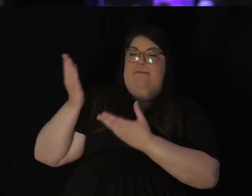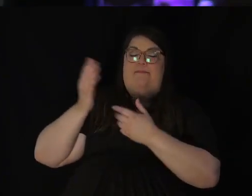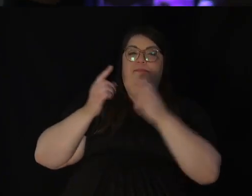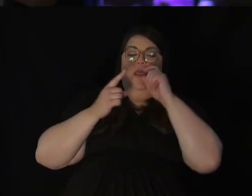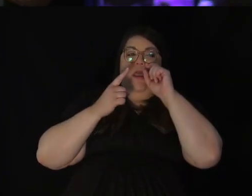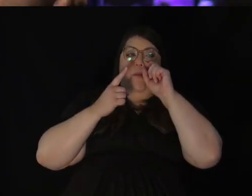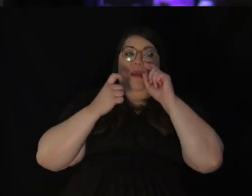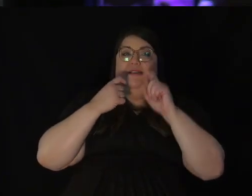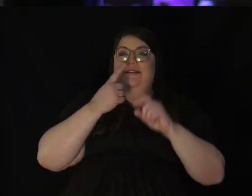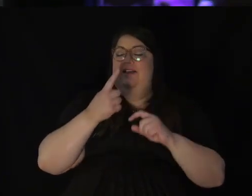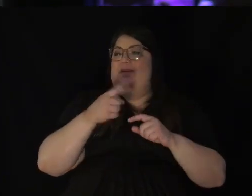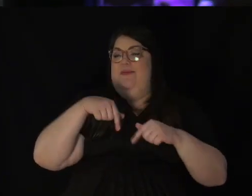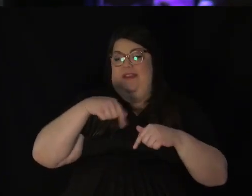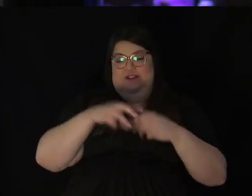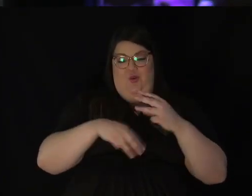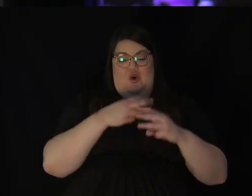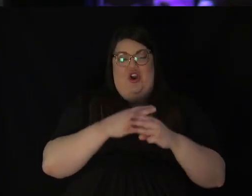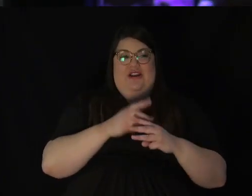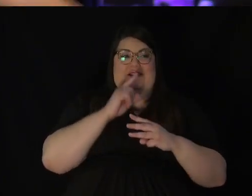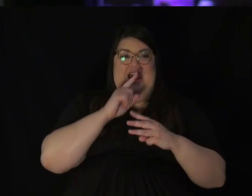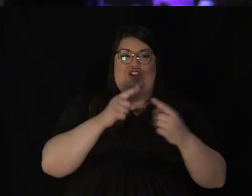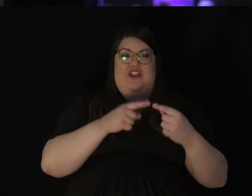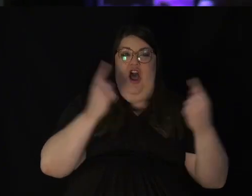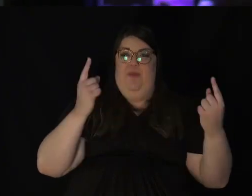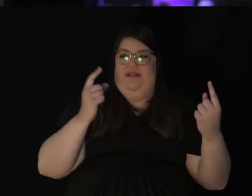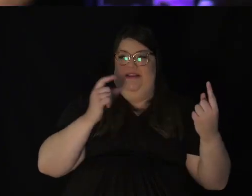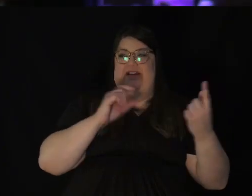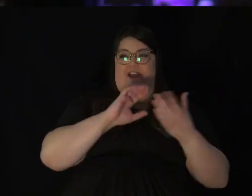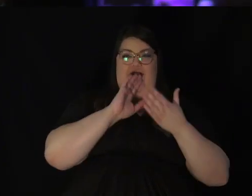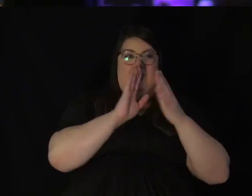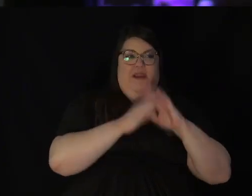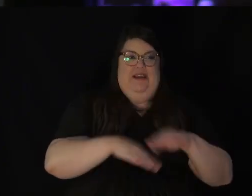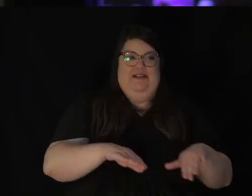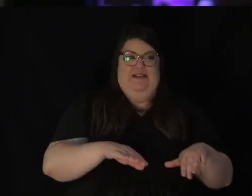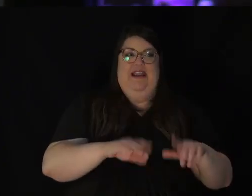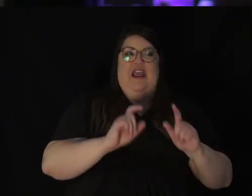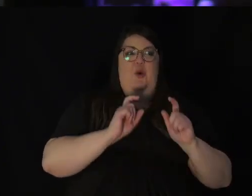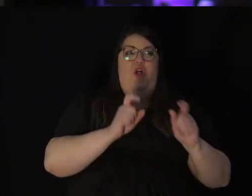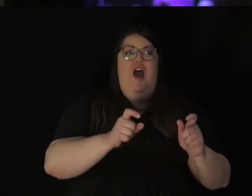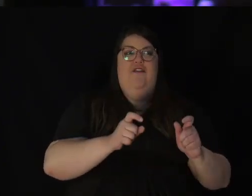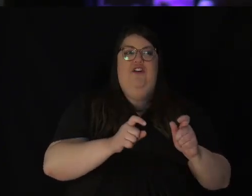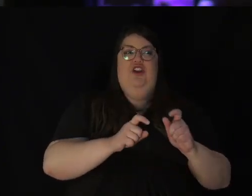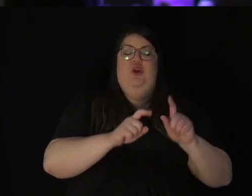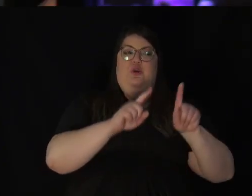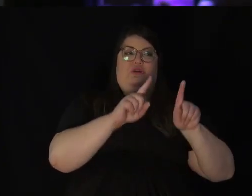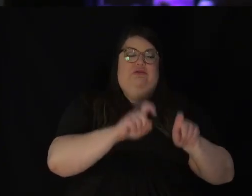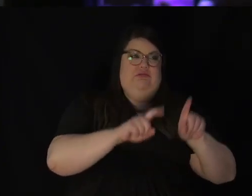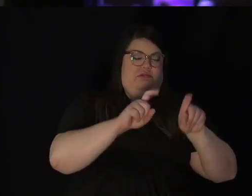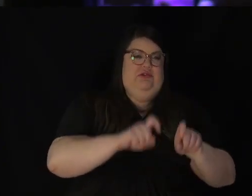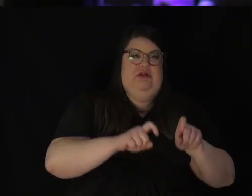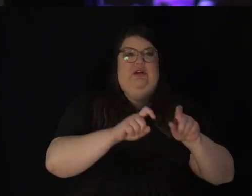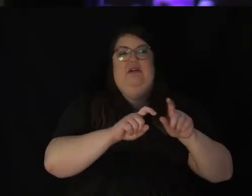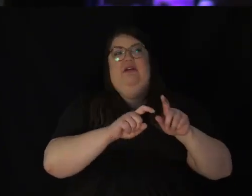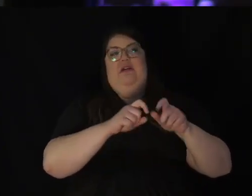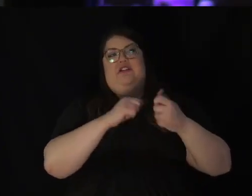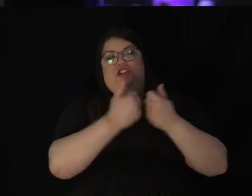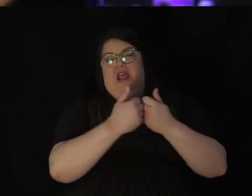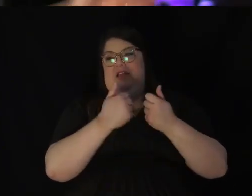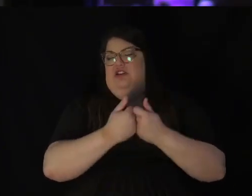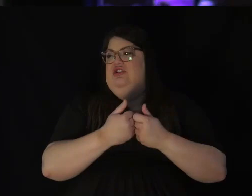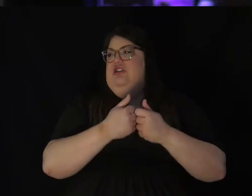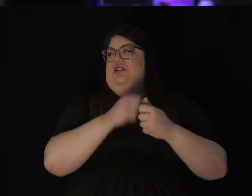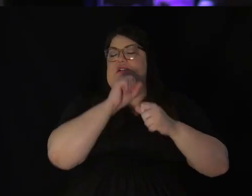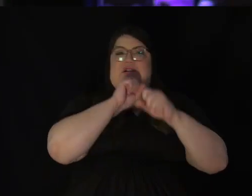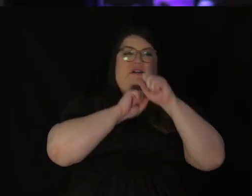that this world is actually the opposite of peace. It's going to offer you tribulation. It's going to offer you challenges